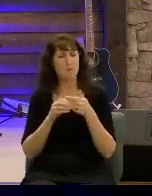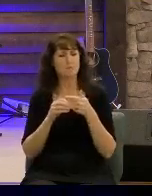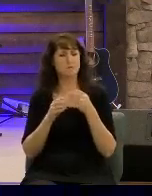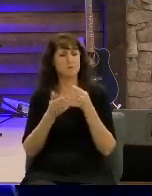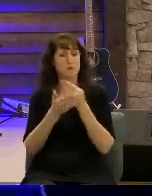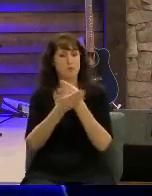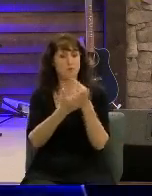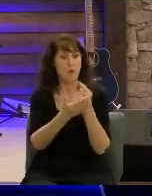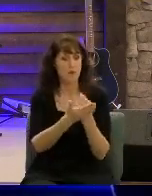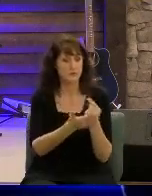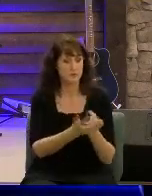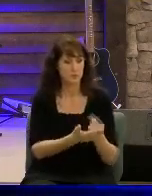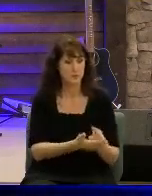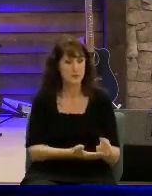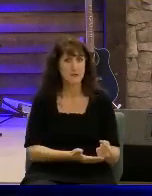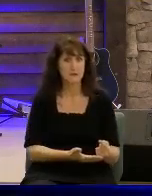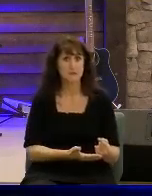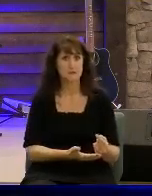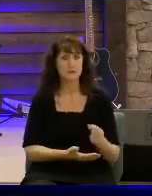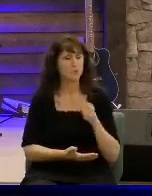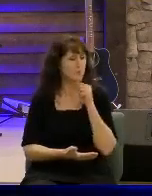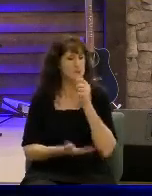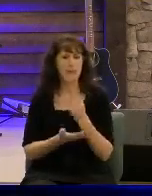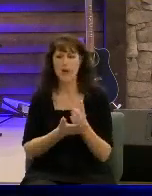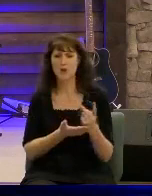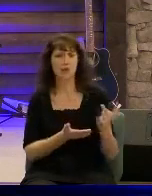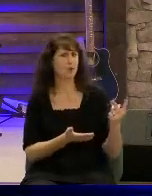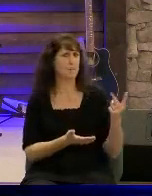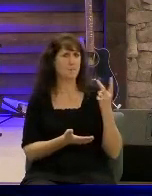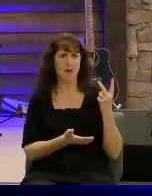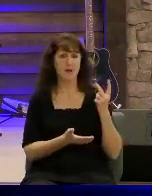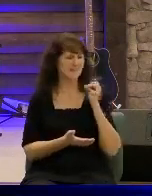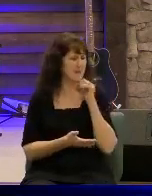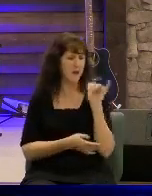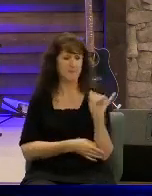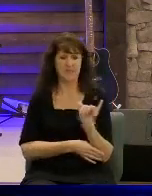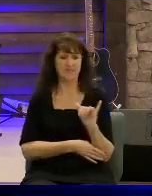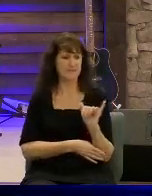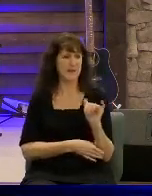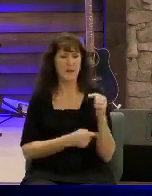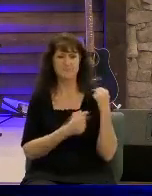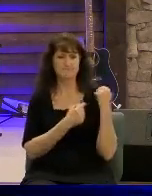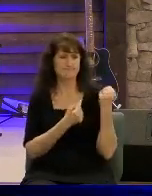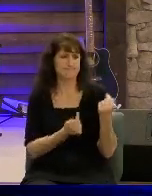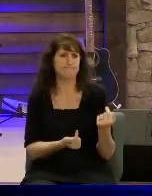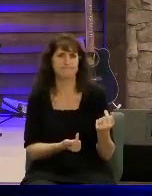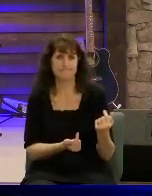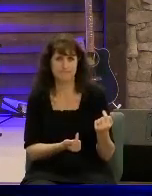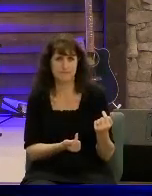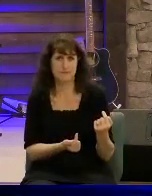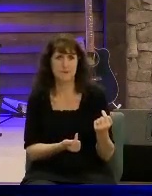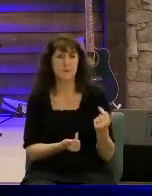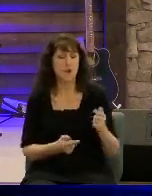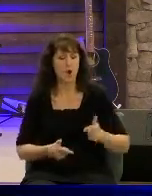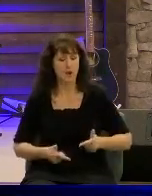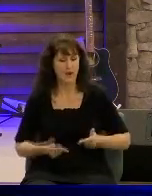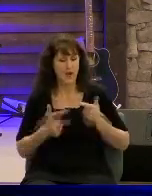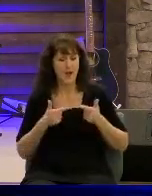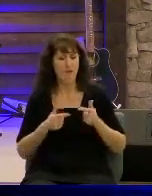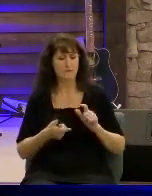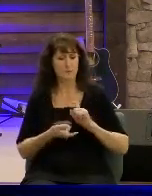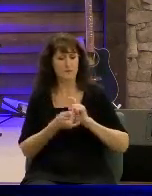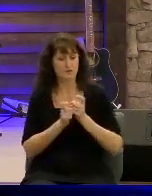morning, that we will never look back again, that we'll never be the same again, that our lives would be revived